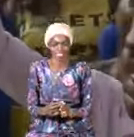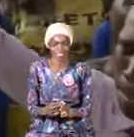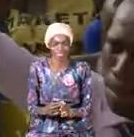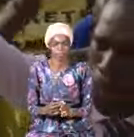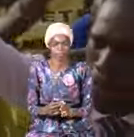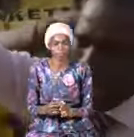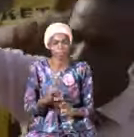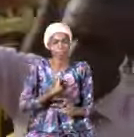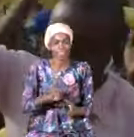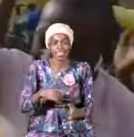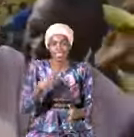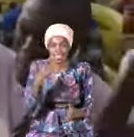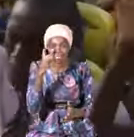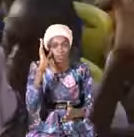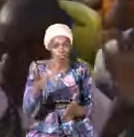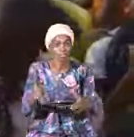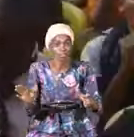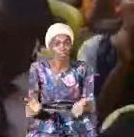I said you will rise to the peak.